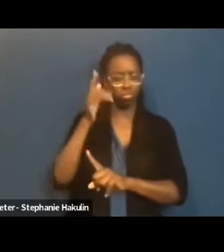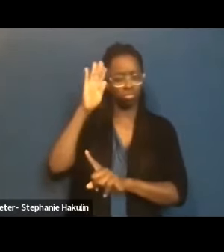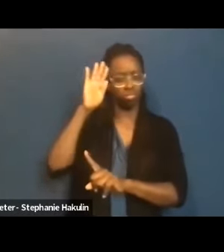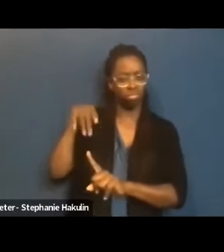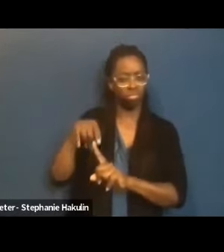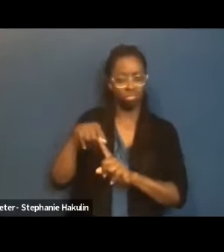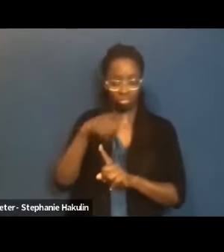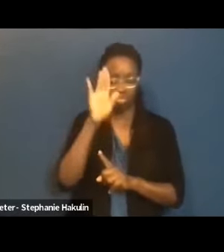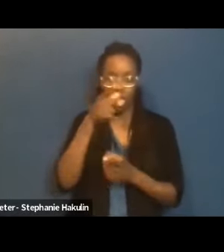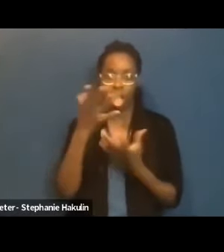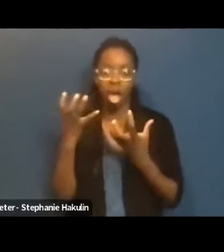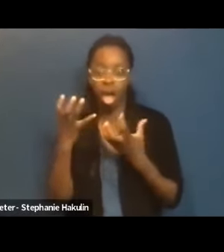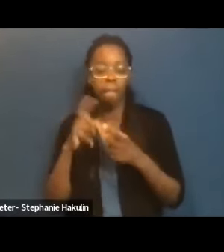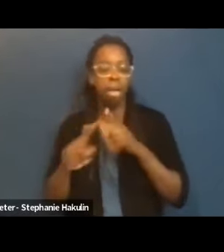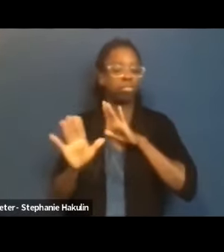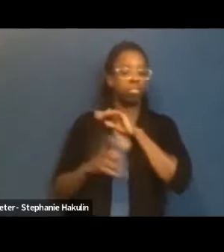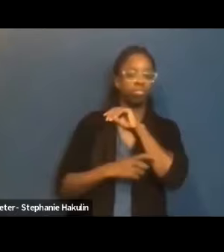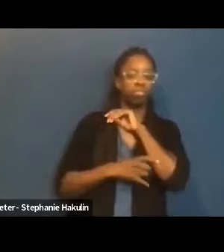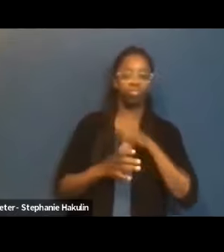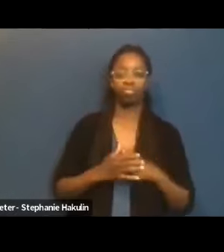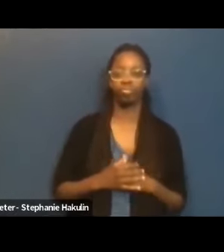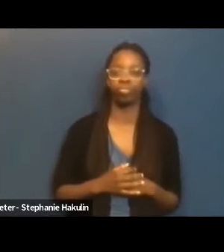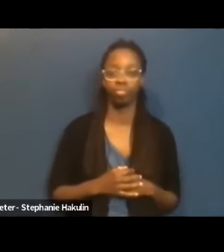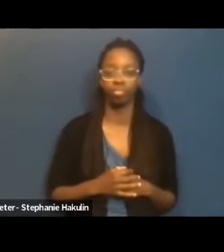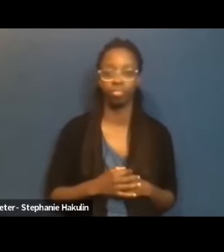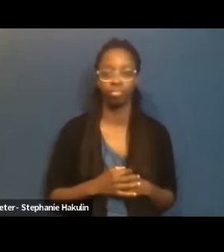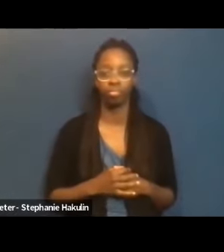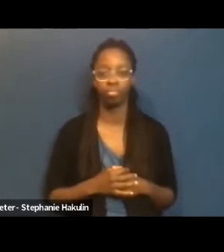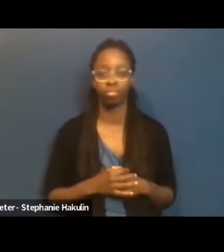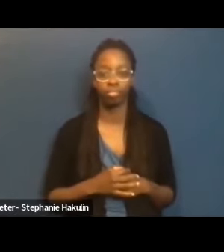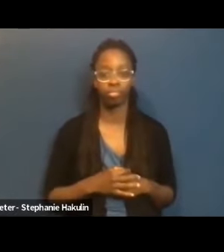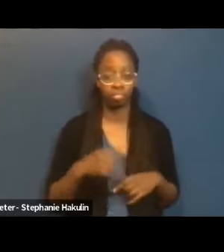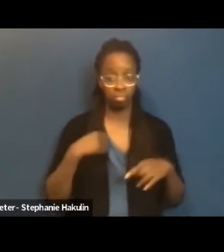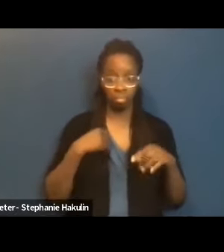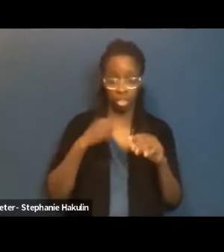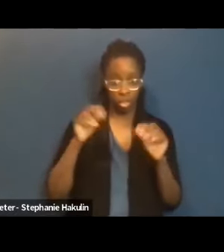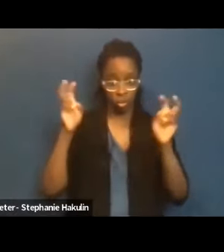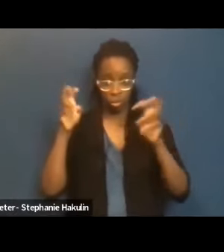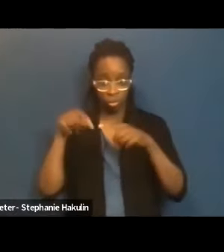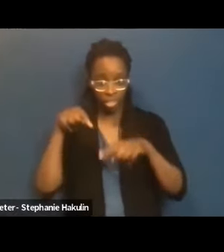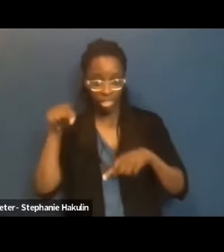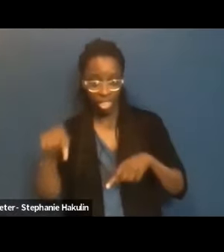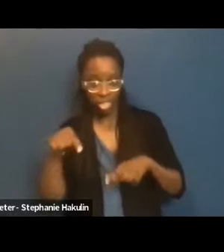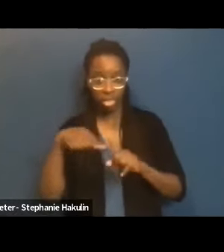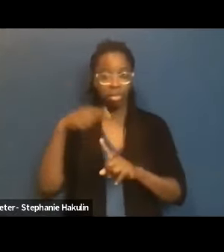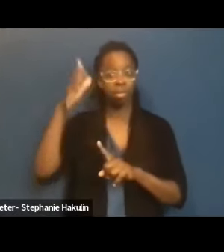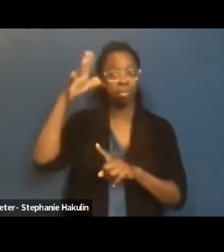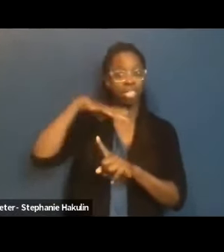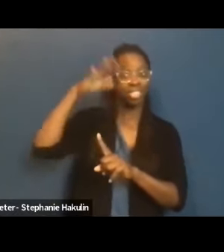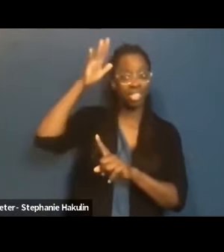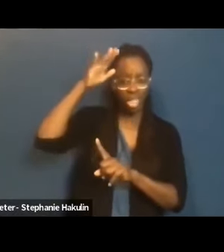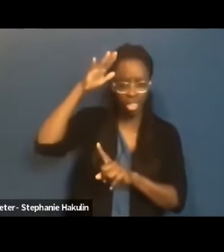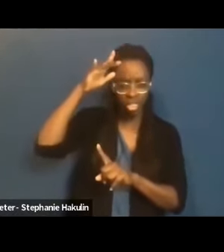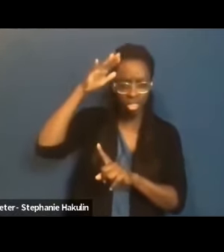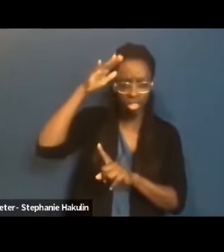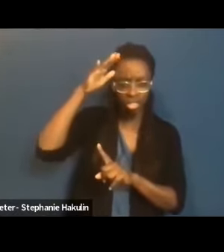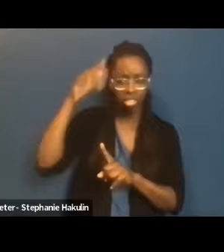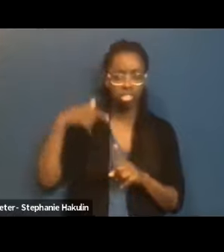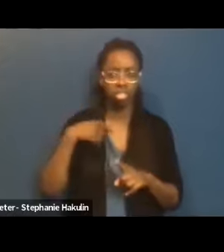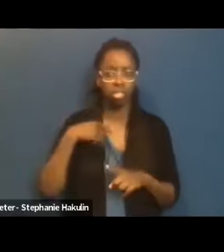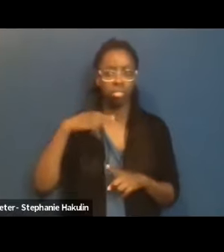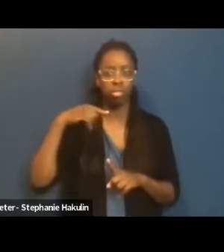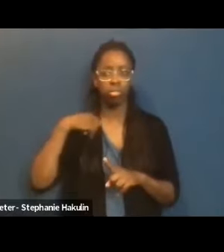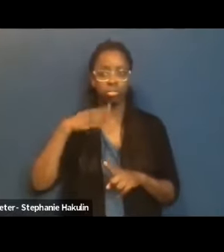Beats having daddy issues though. Don't we all have daddy issues? Oh, I'm sorry. I forgot that I am just a black girl whose father